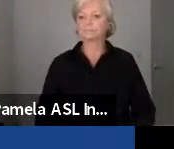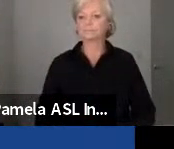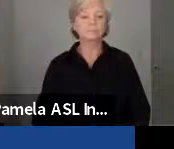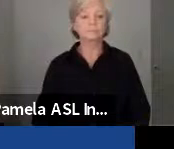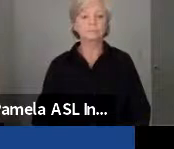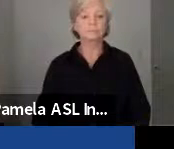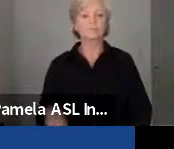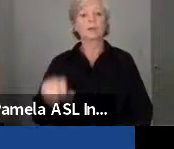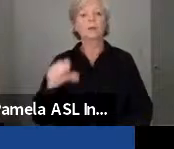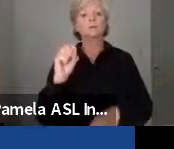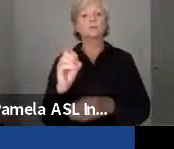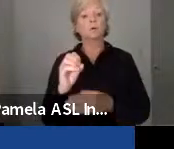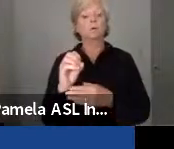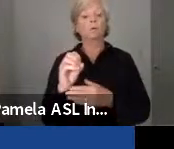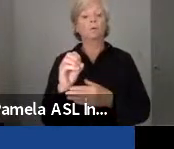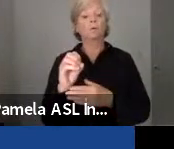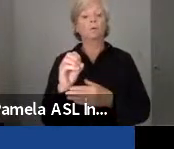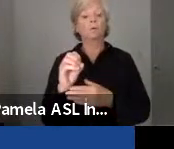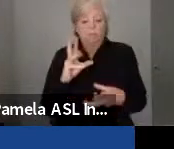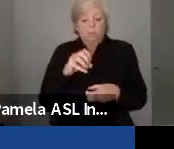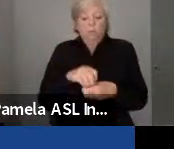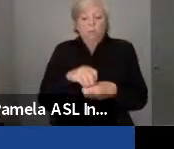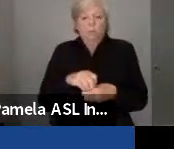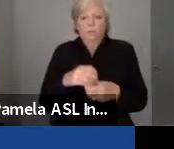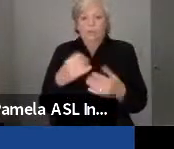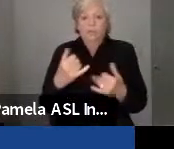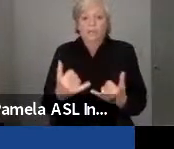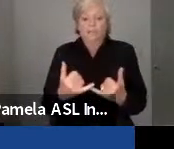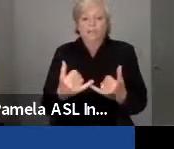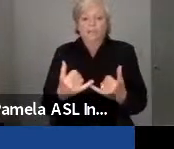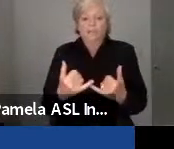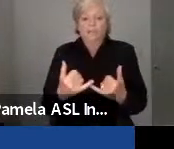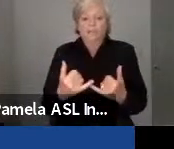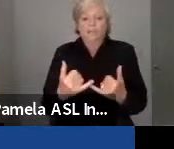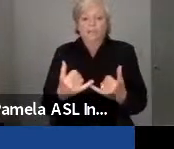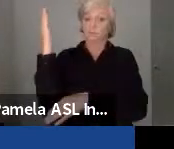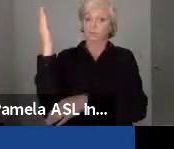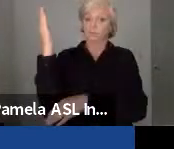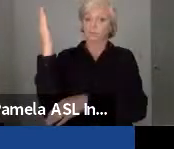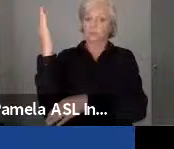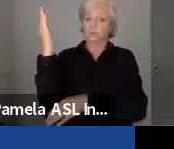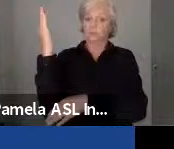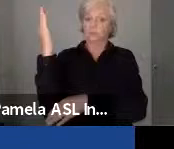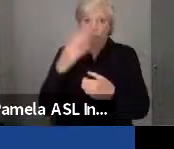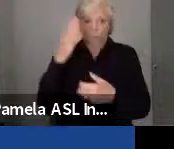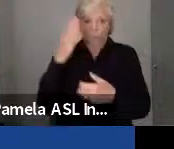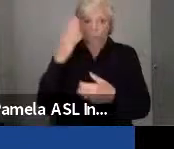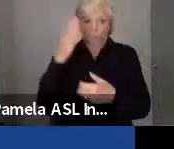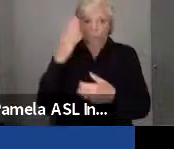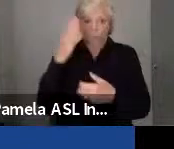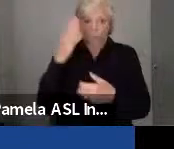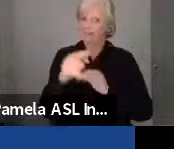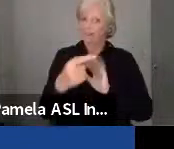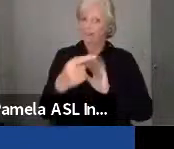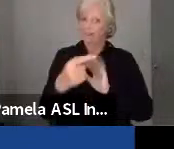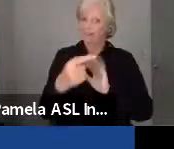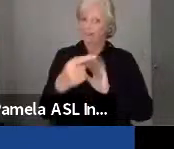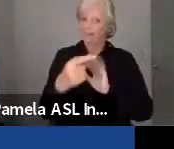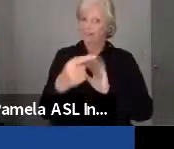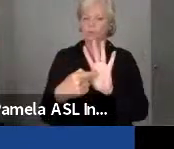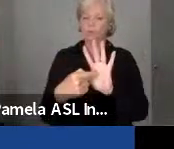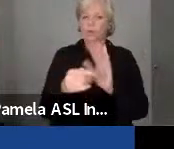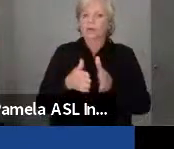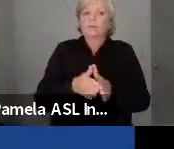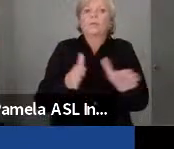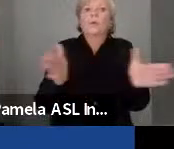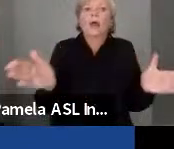So I wanted to include this in today's presentation because this shows you the breadth of the